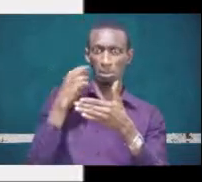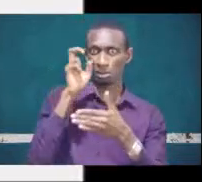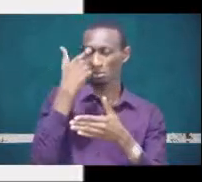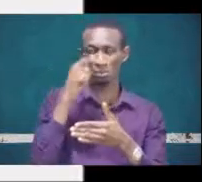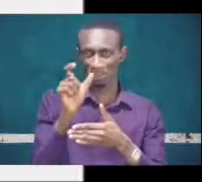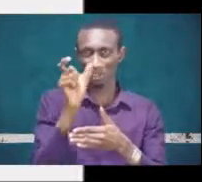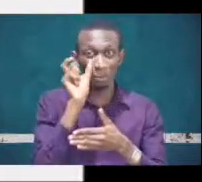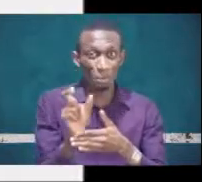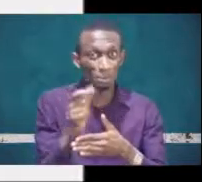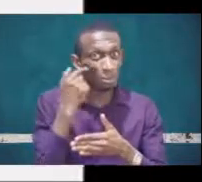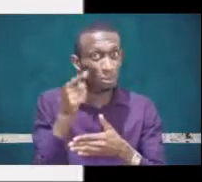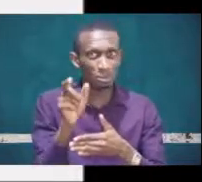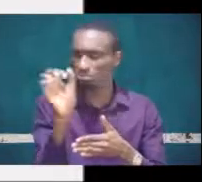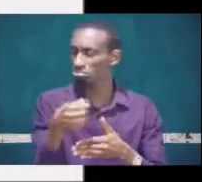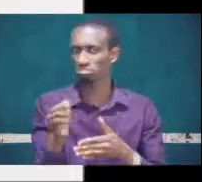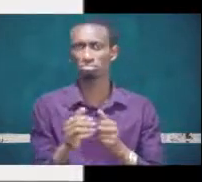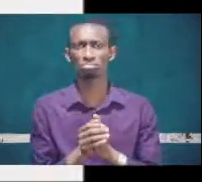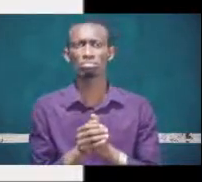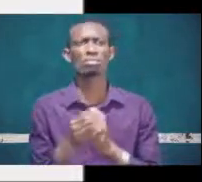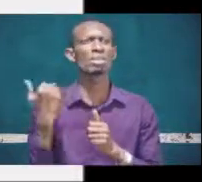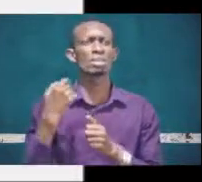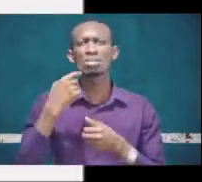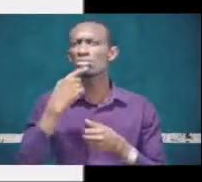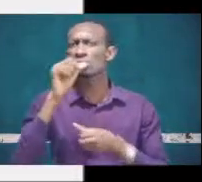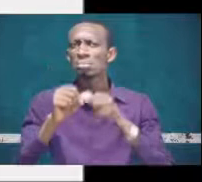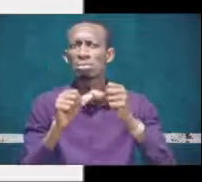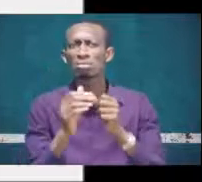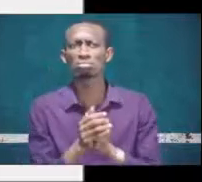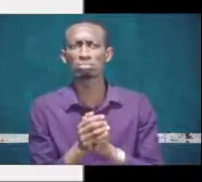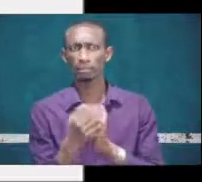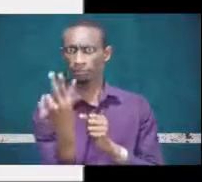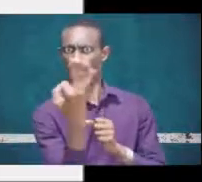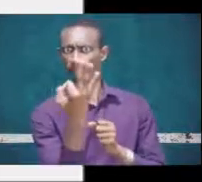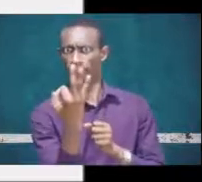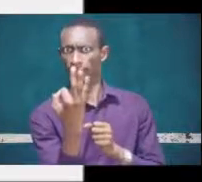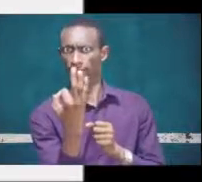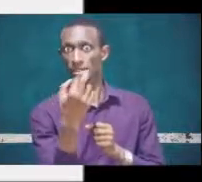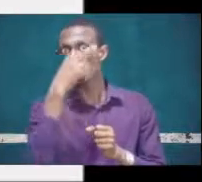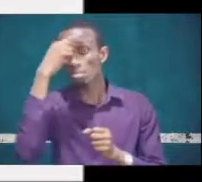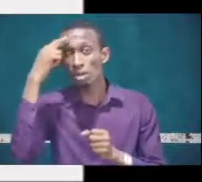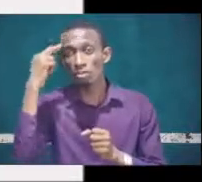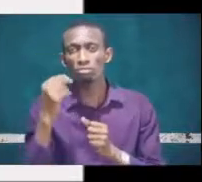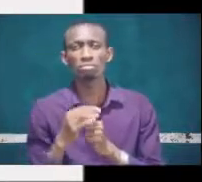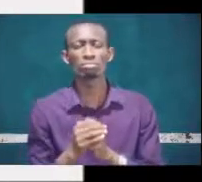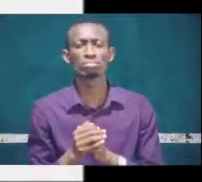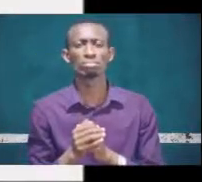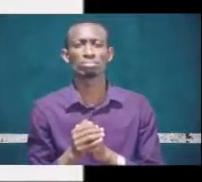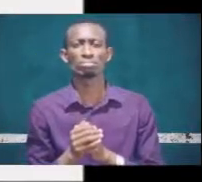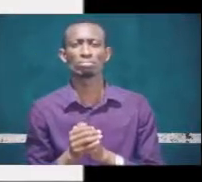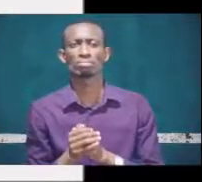the normal demand curve, whereby we talked about majorly 3 reasons, where we talked about